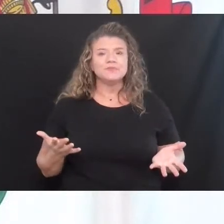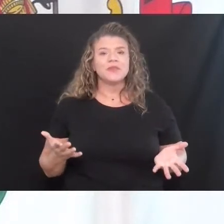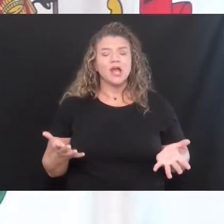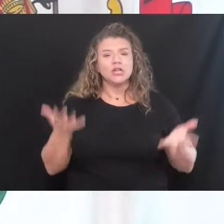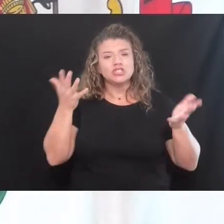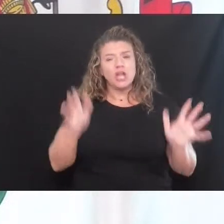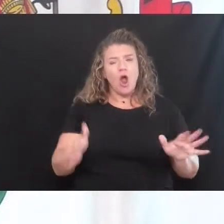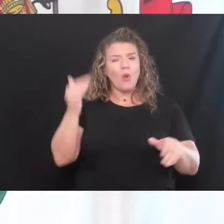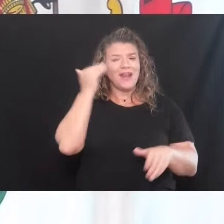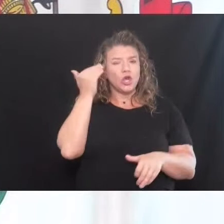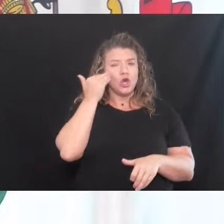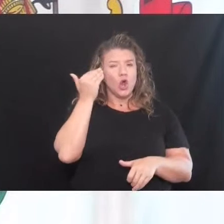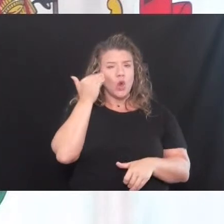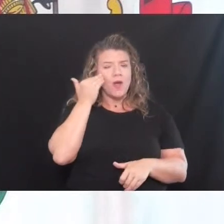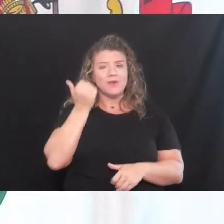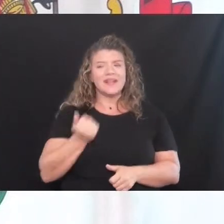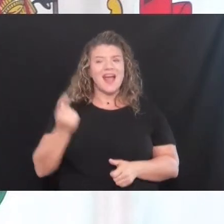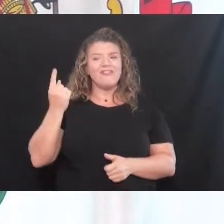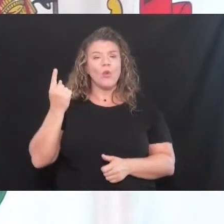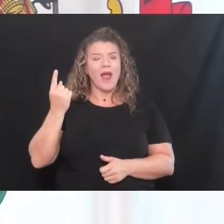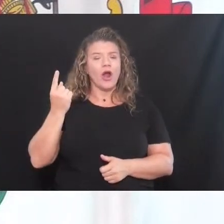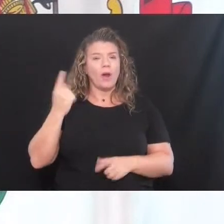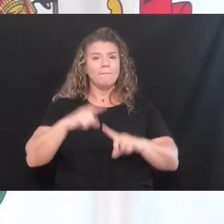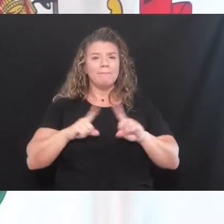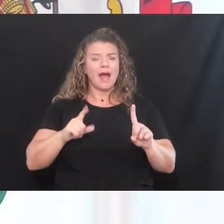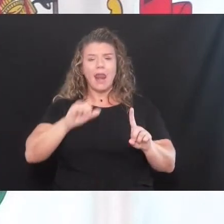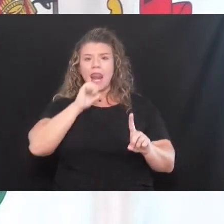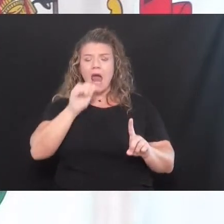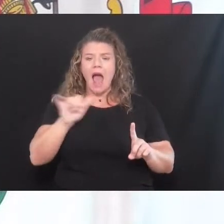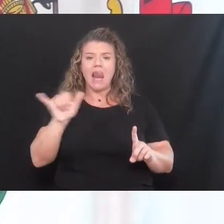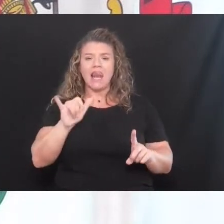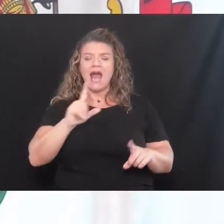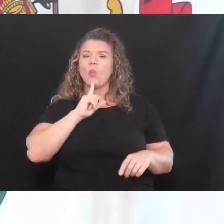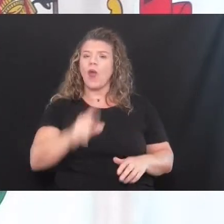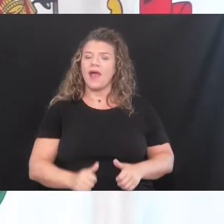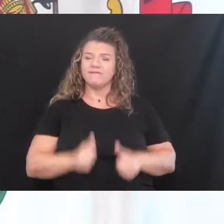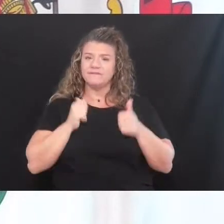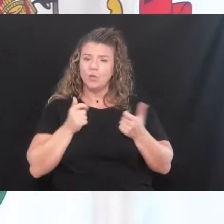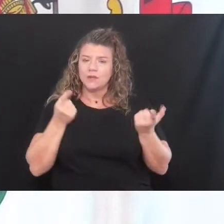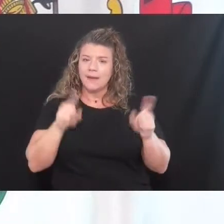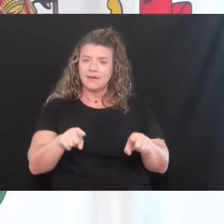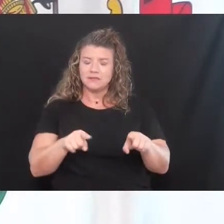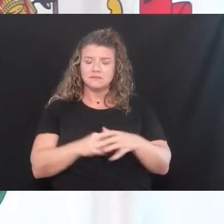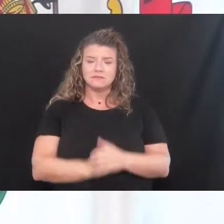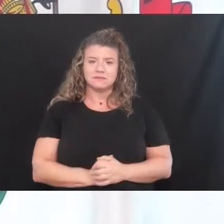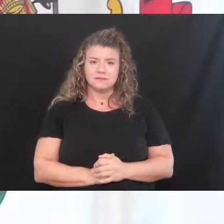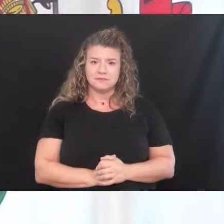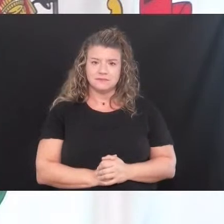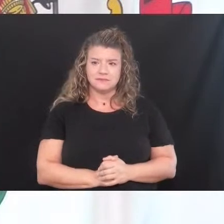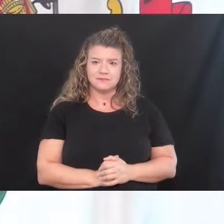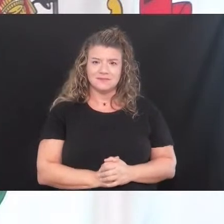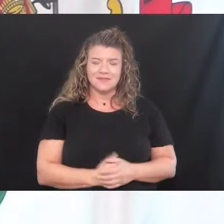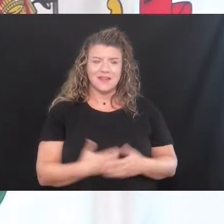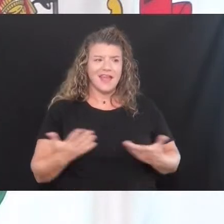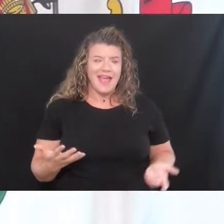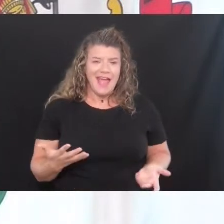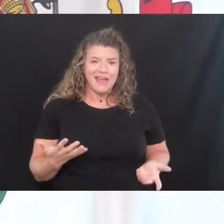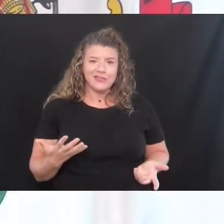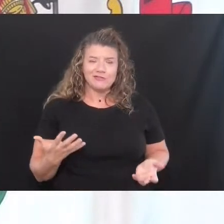everywhere, but not like the magnitude that is really out there, and there's no need for it to be